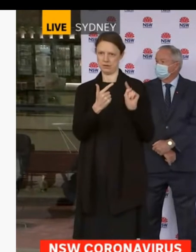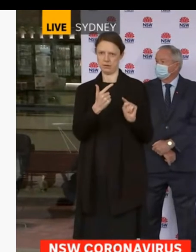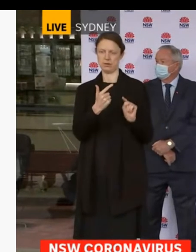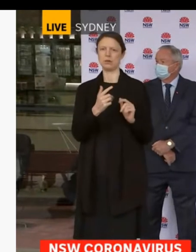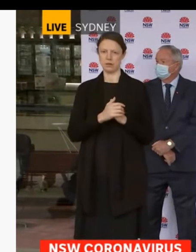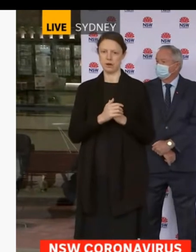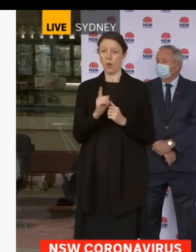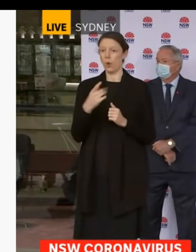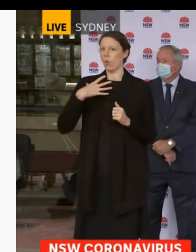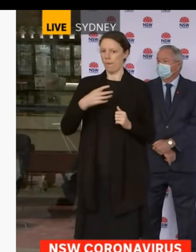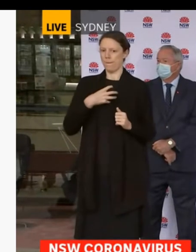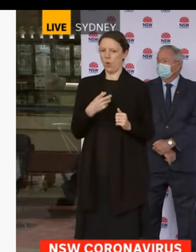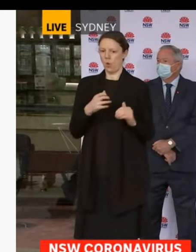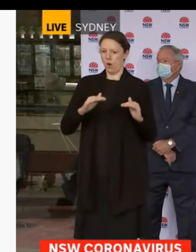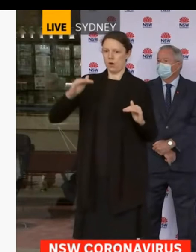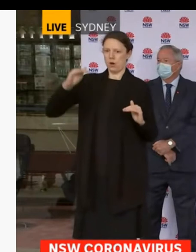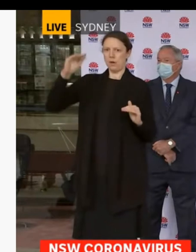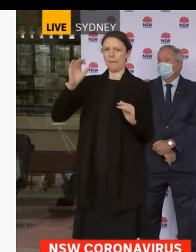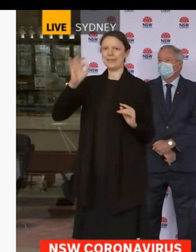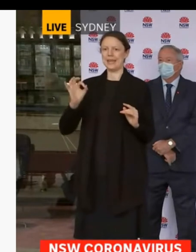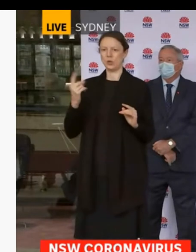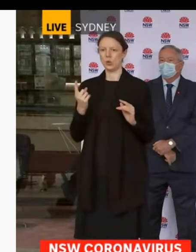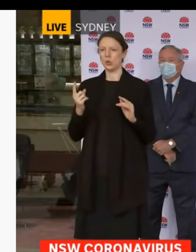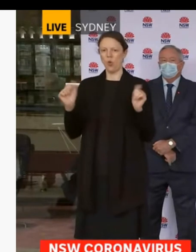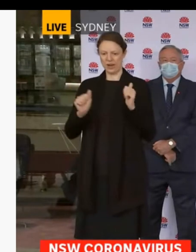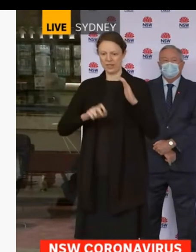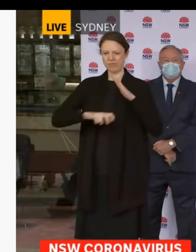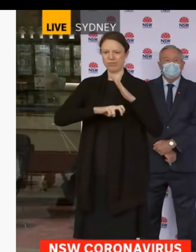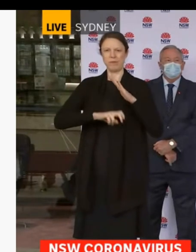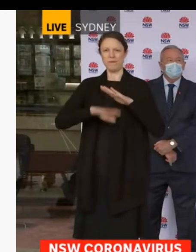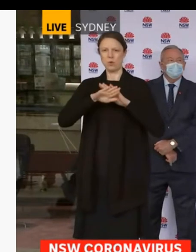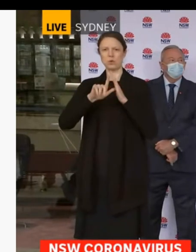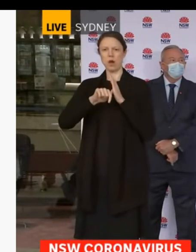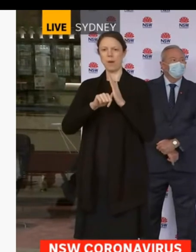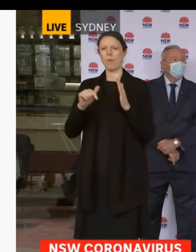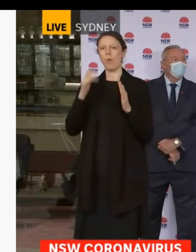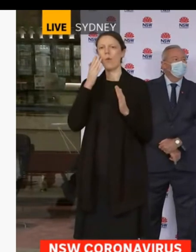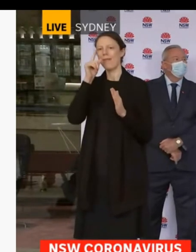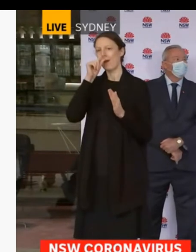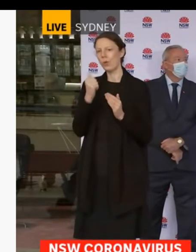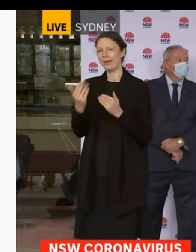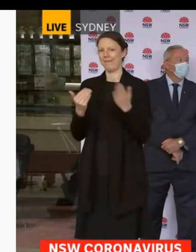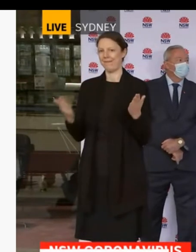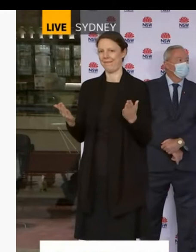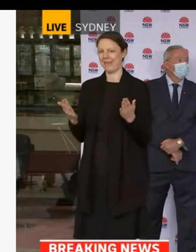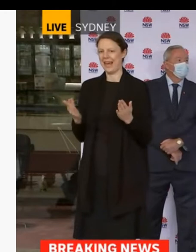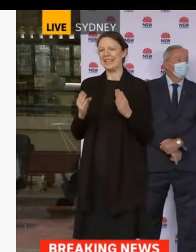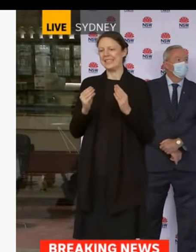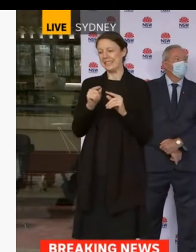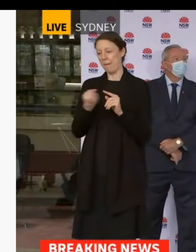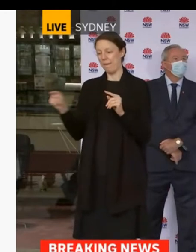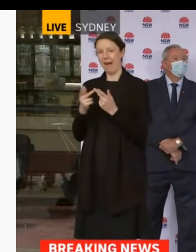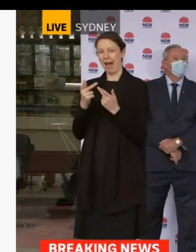is going to be a key indicator of success. At the moment, we are still seeing some cases that were potentially infectious in the community,